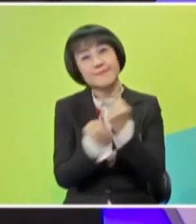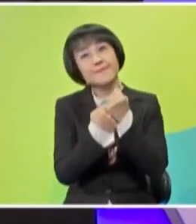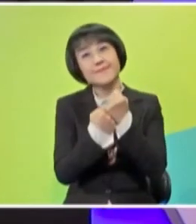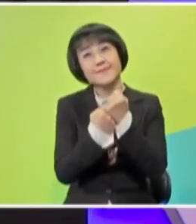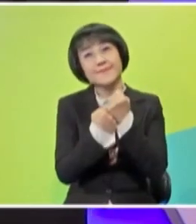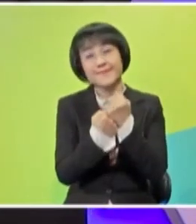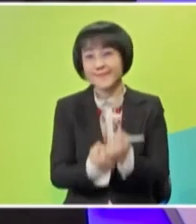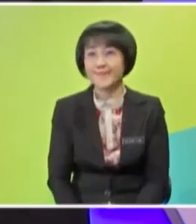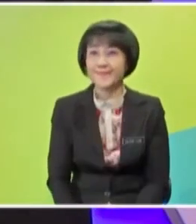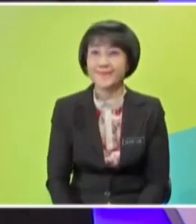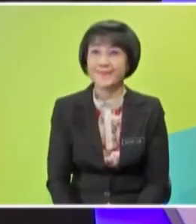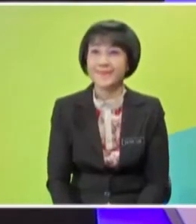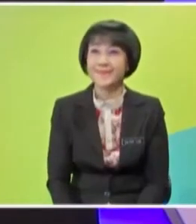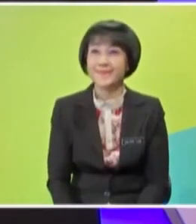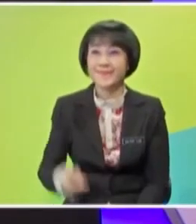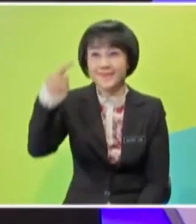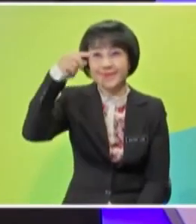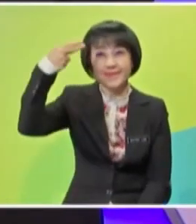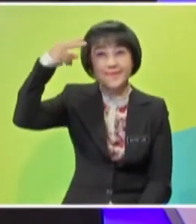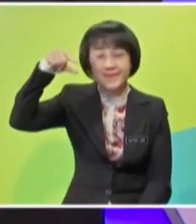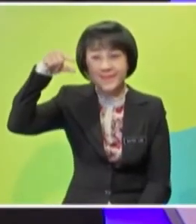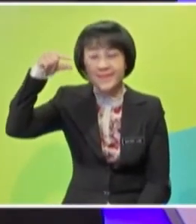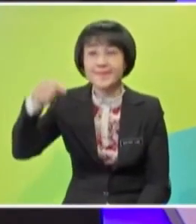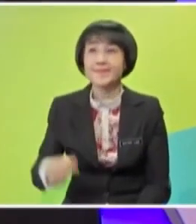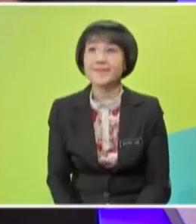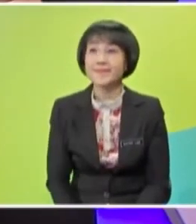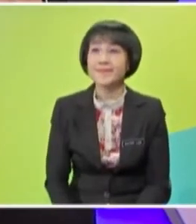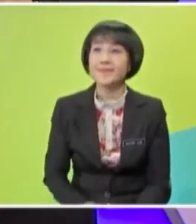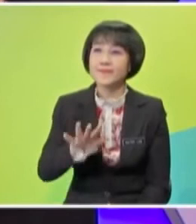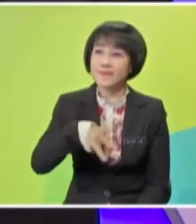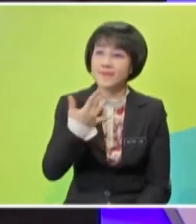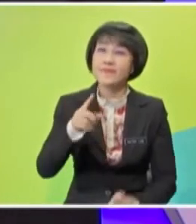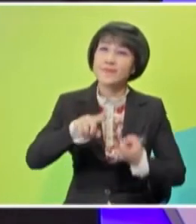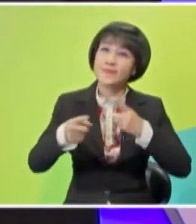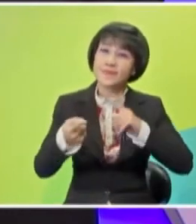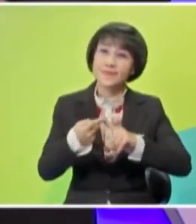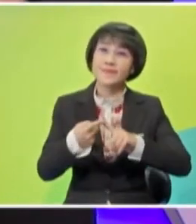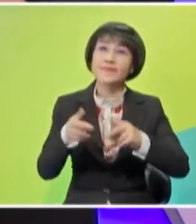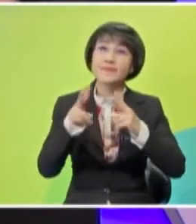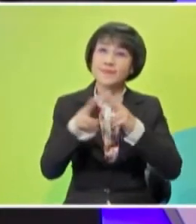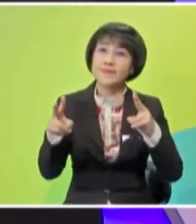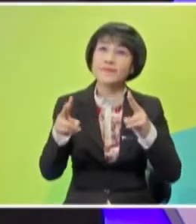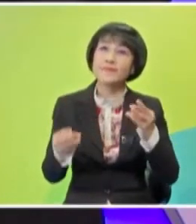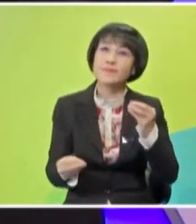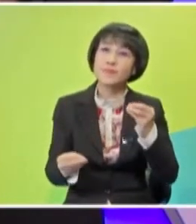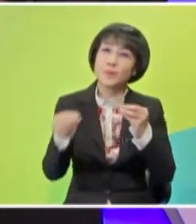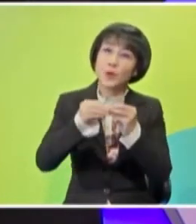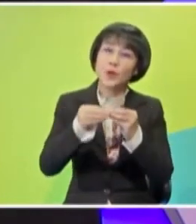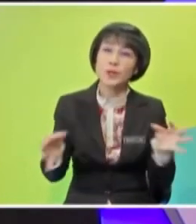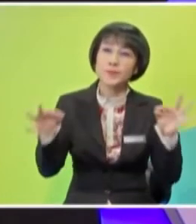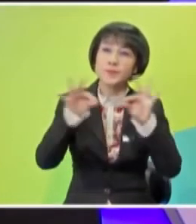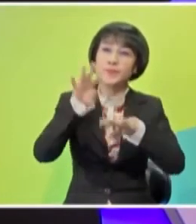Haikal. So for Haikal, maybe at this stage, he think that his friend is more important than his education. Maybe he